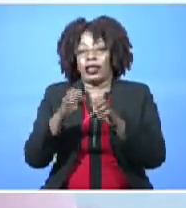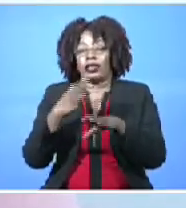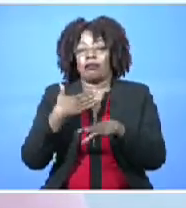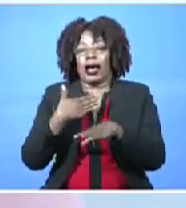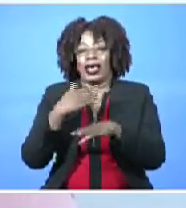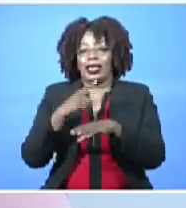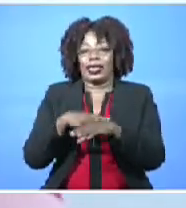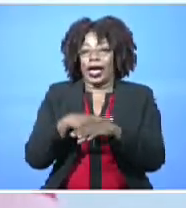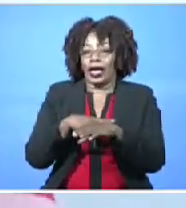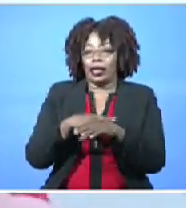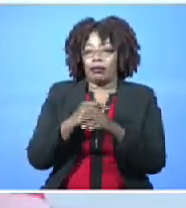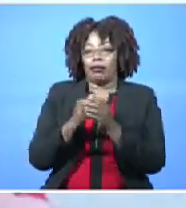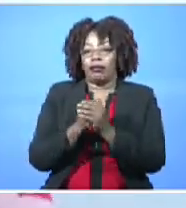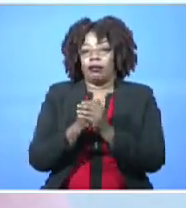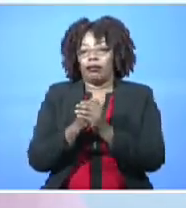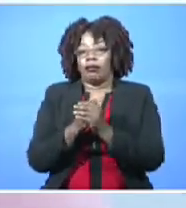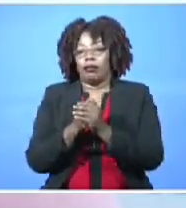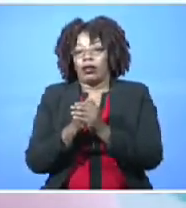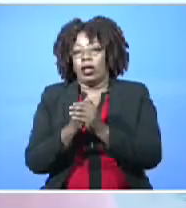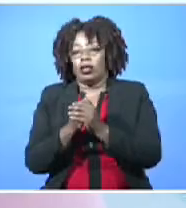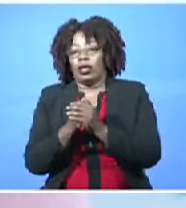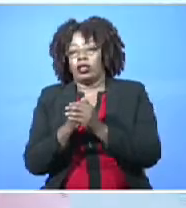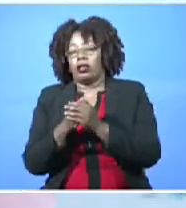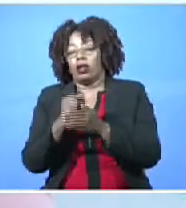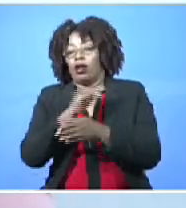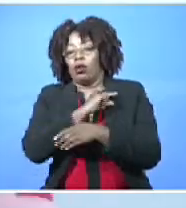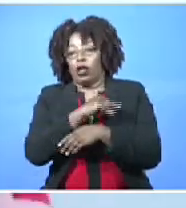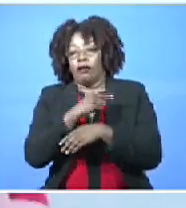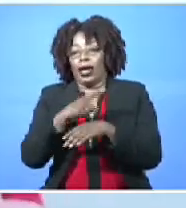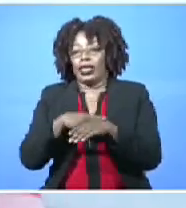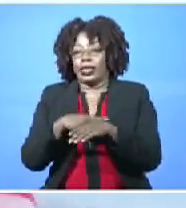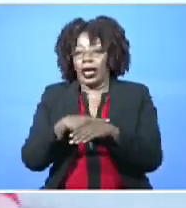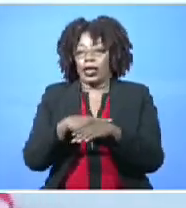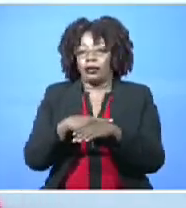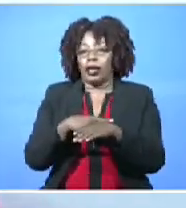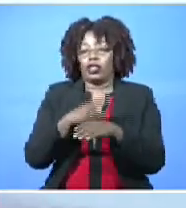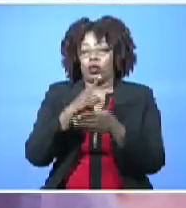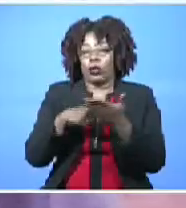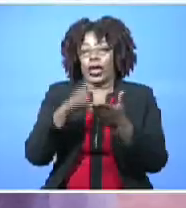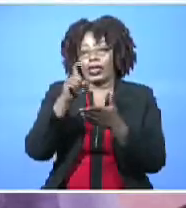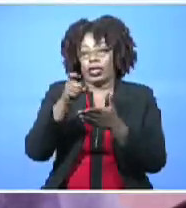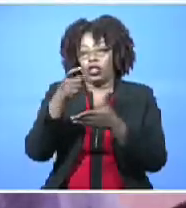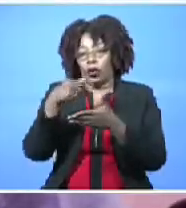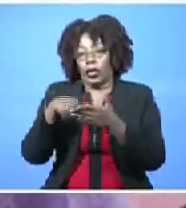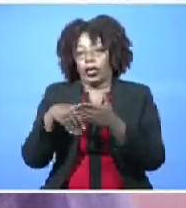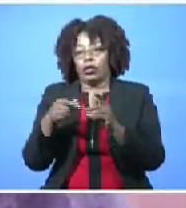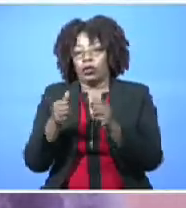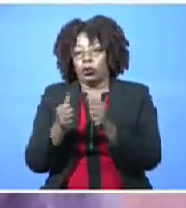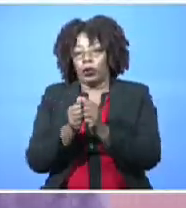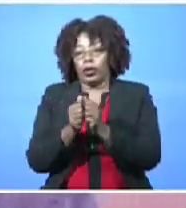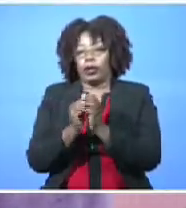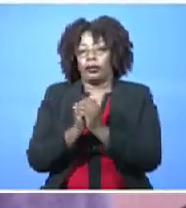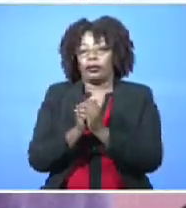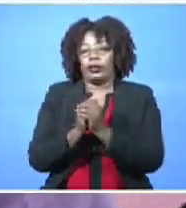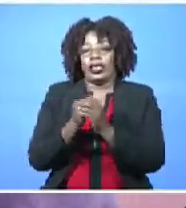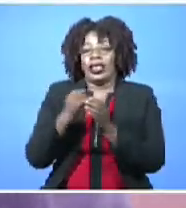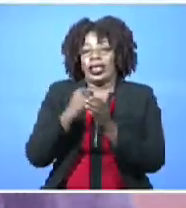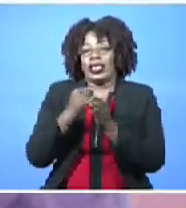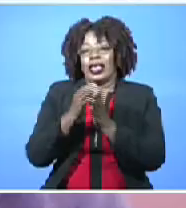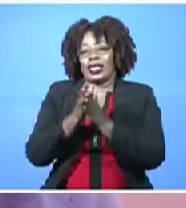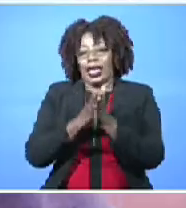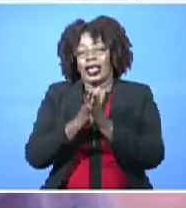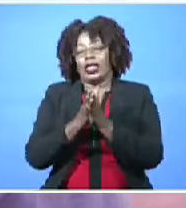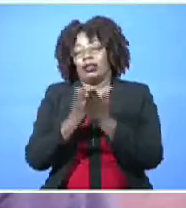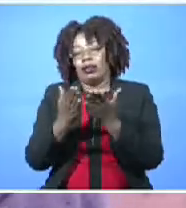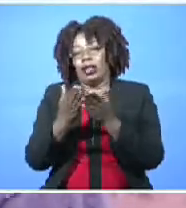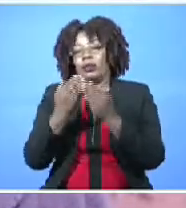times, they're all Carifta qualifying times, so that's what I needed going in. I'm excited. It's my last one, so it's going to be a little